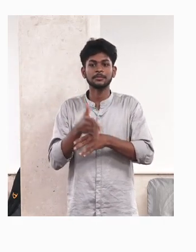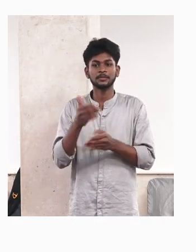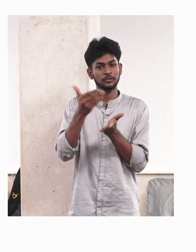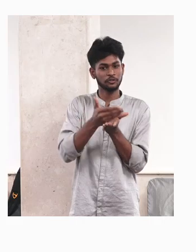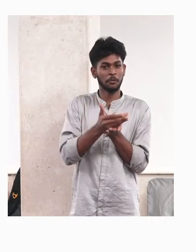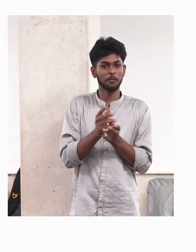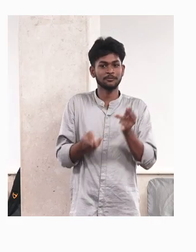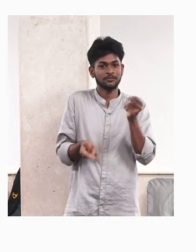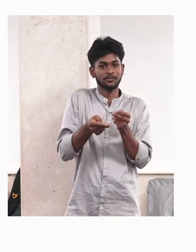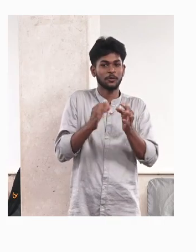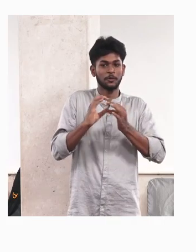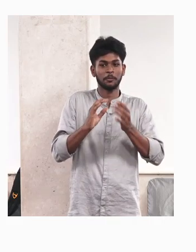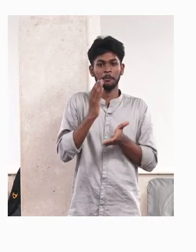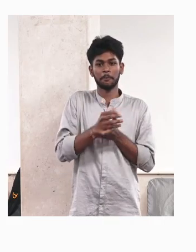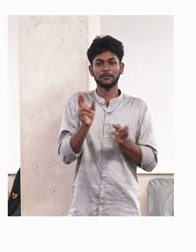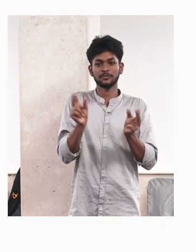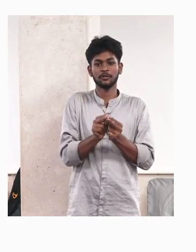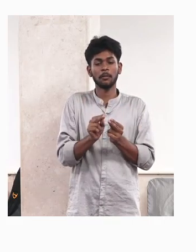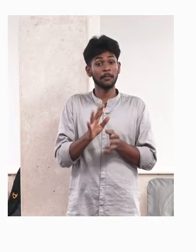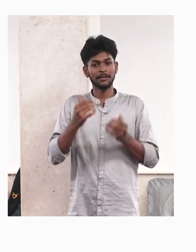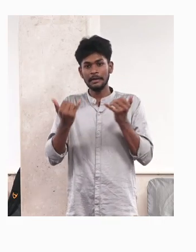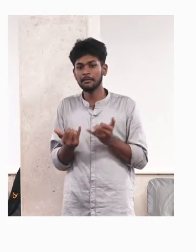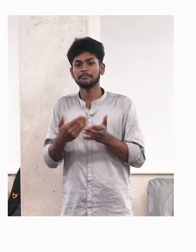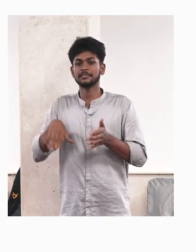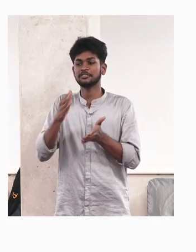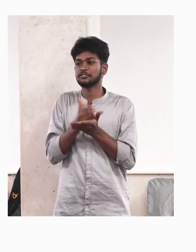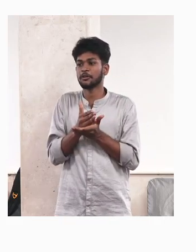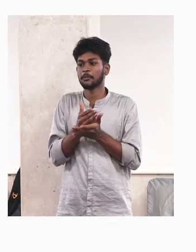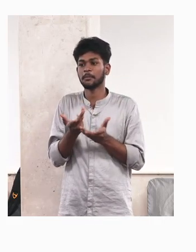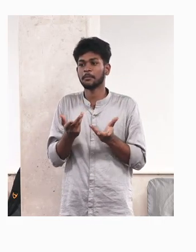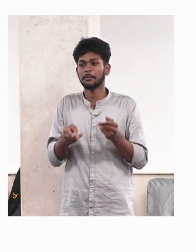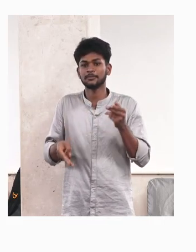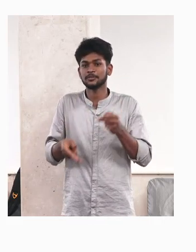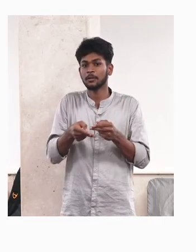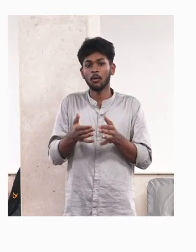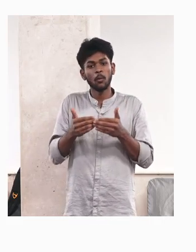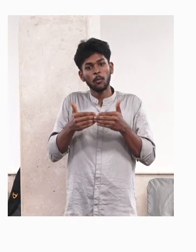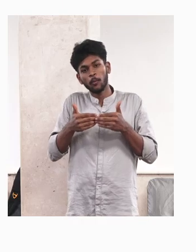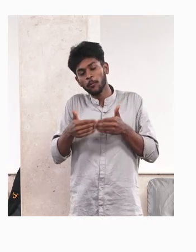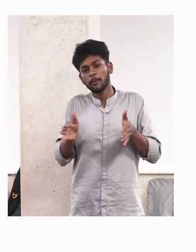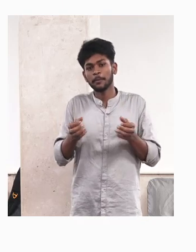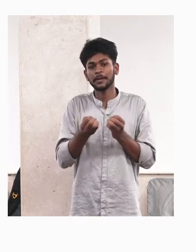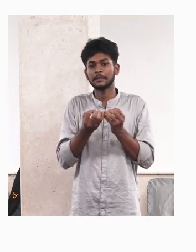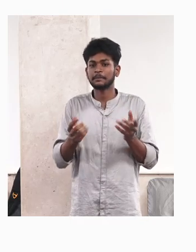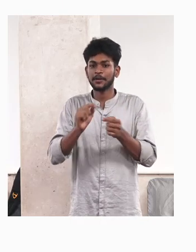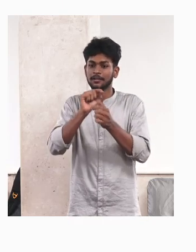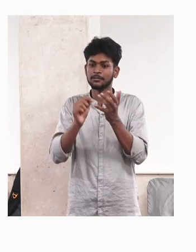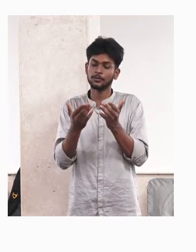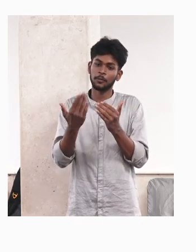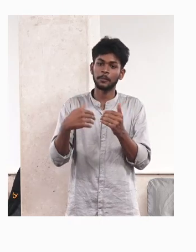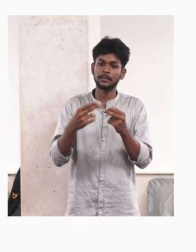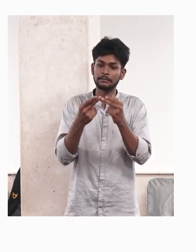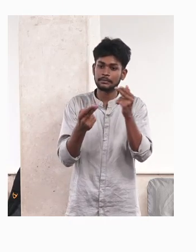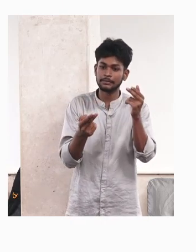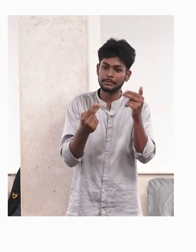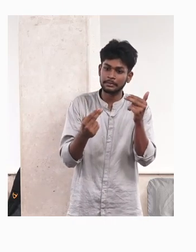now I've stopped doing that, and at that moment, like they open up with so many more things, like what